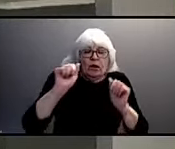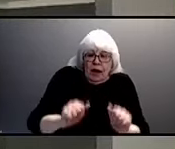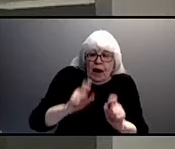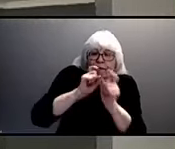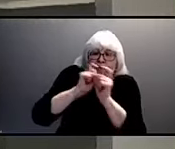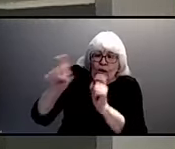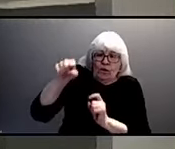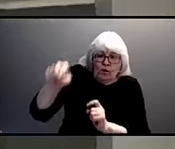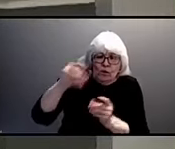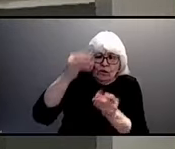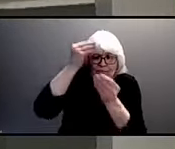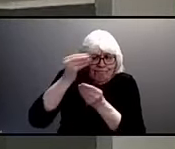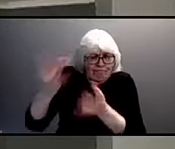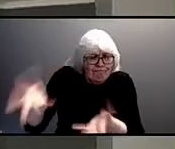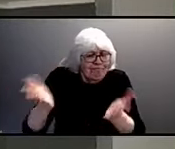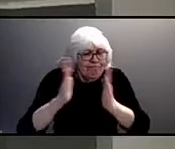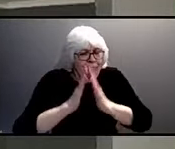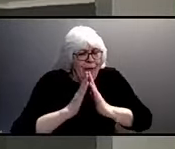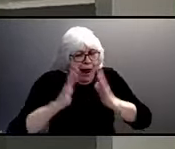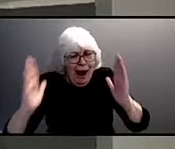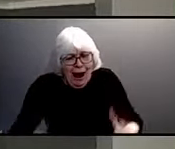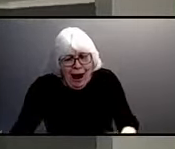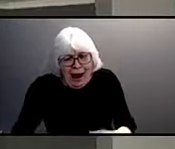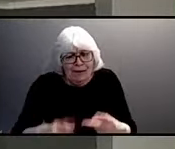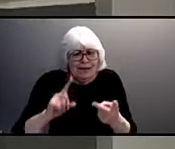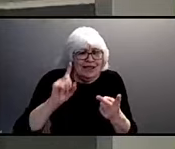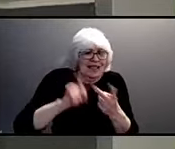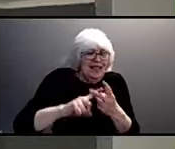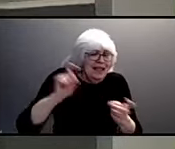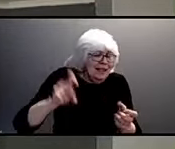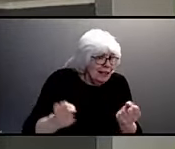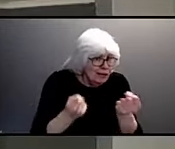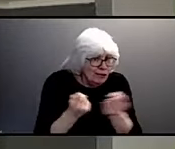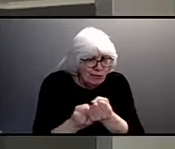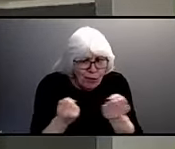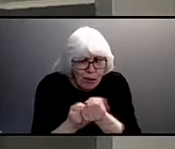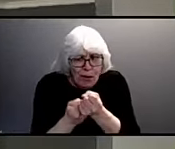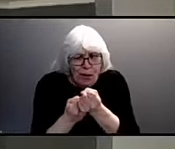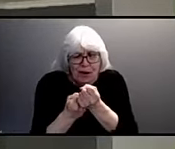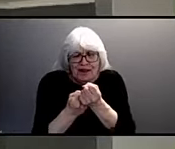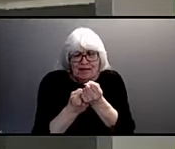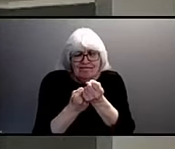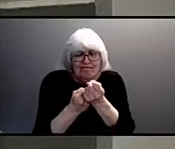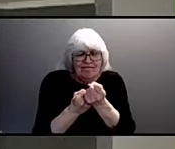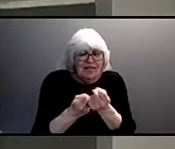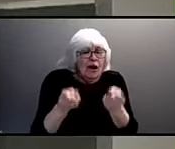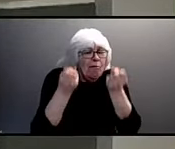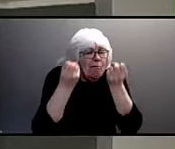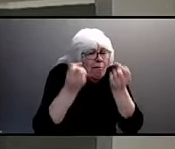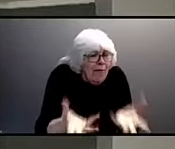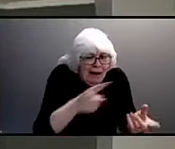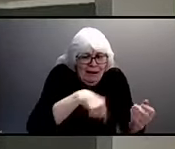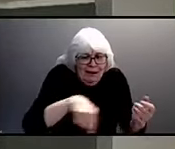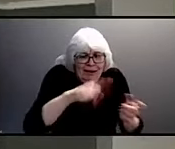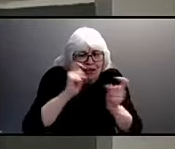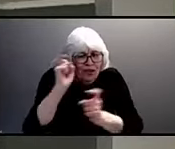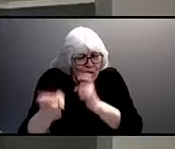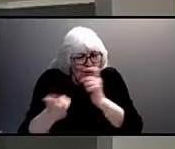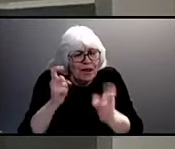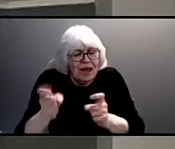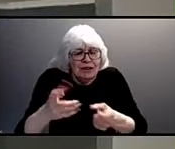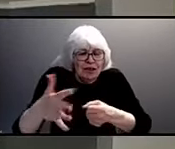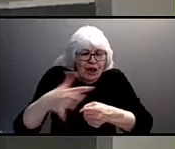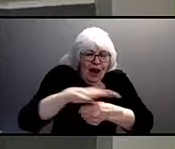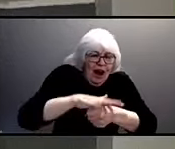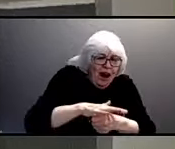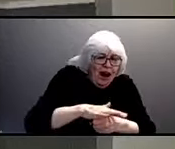if you are looking for supports. There's many donation areas if you're needing clothes or items.